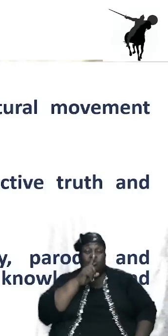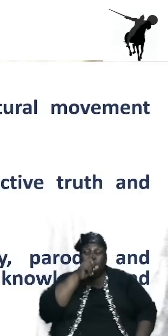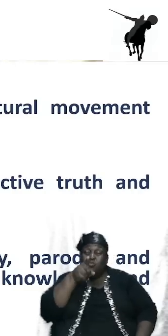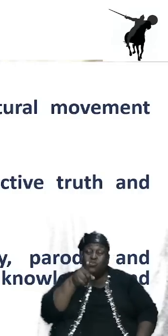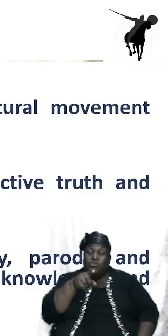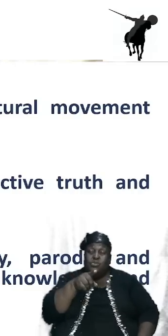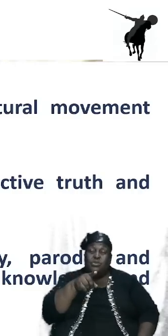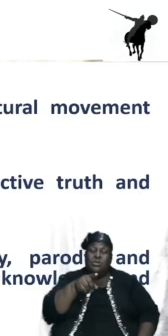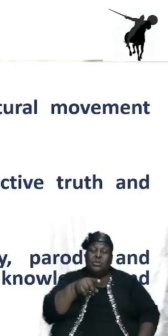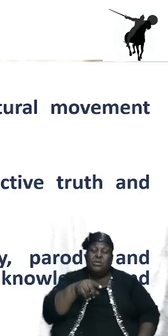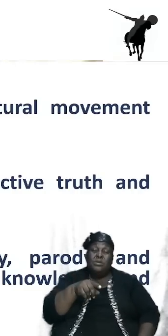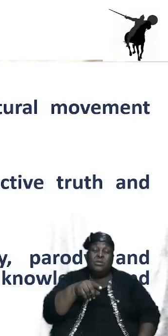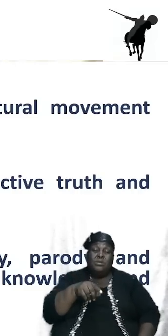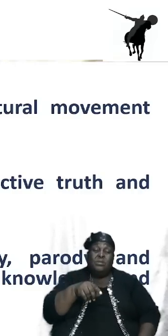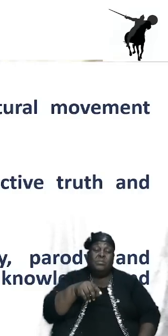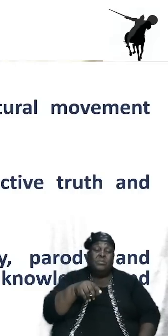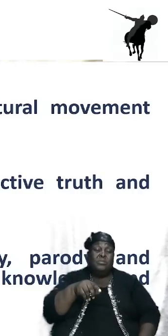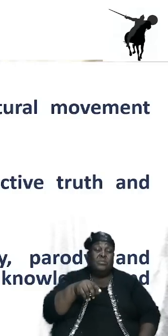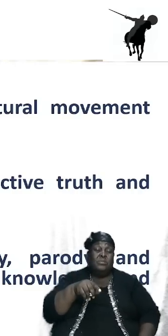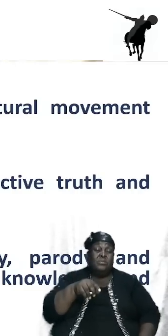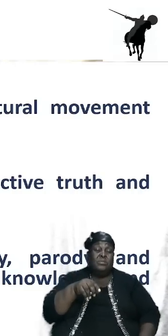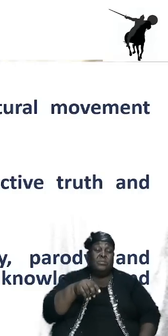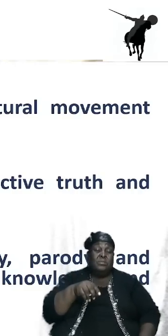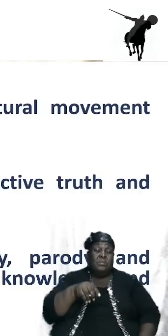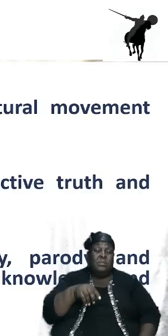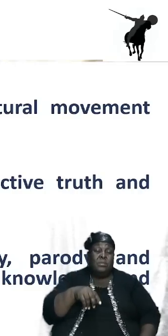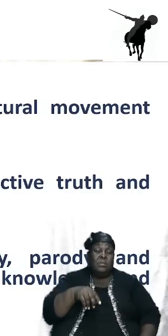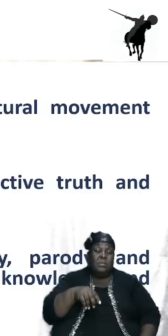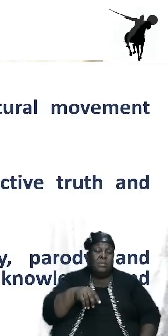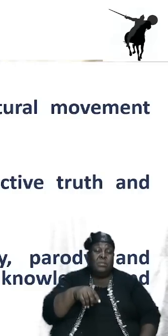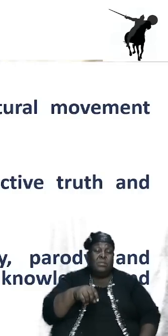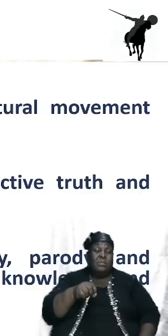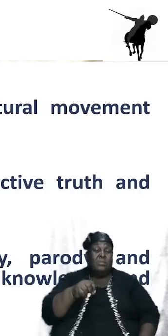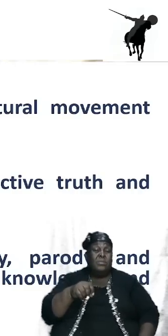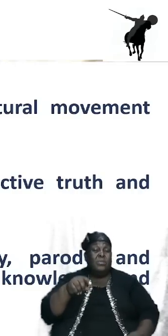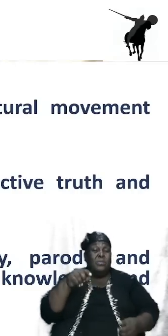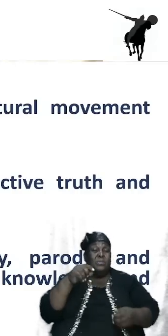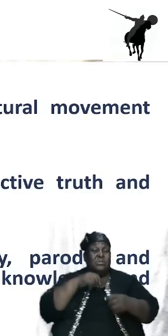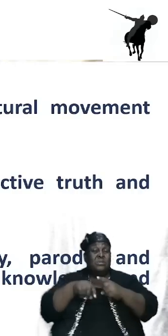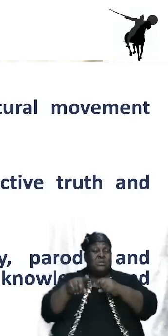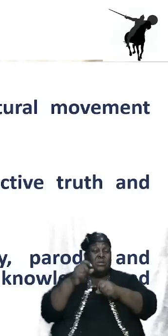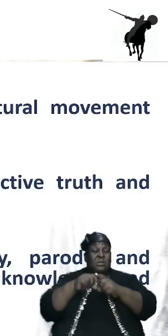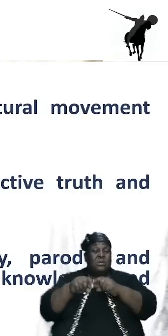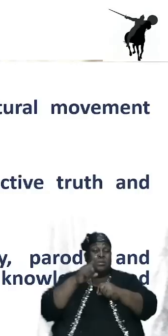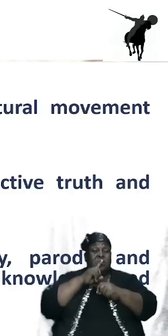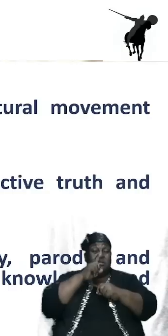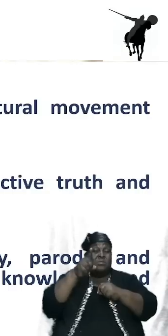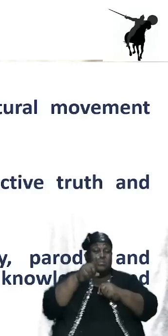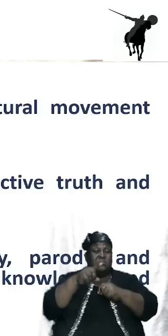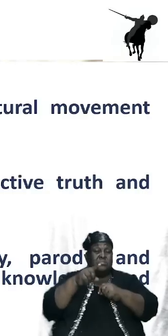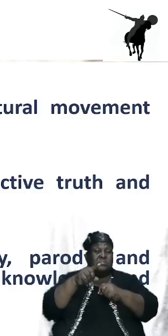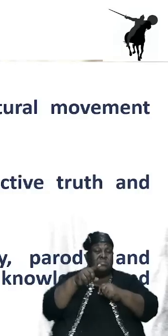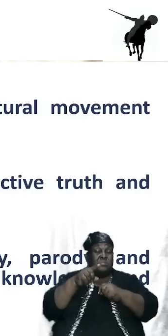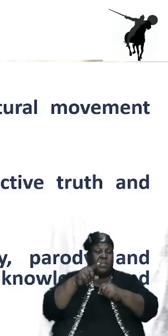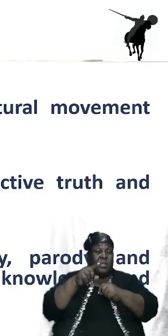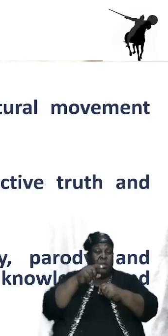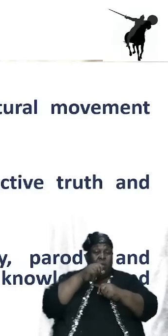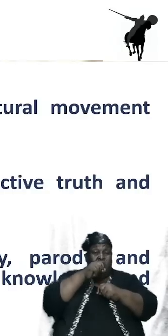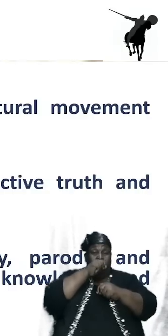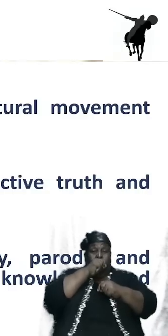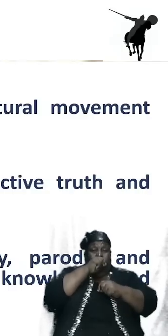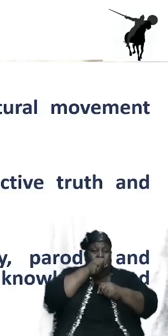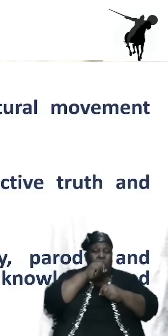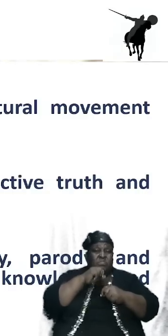on the scriptures, it must be based on God. As a matter of fact, it was based on the, what we call it,